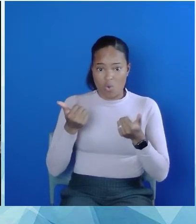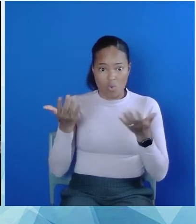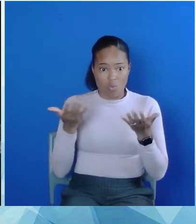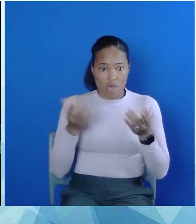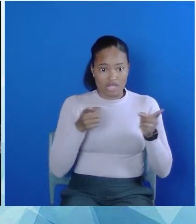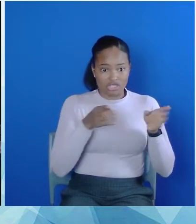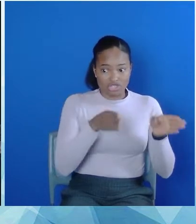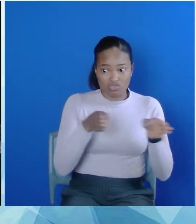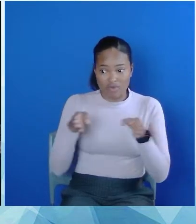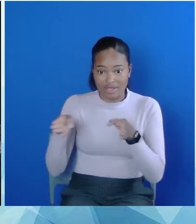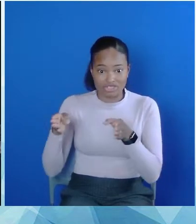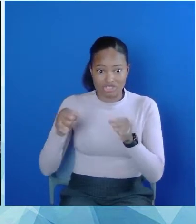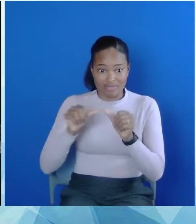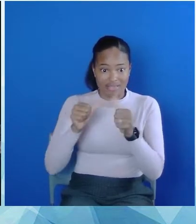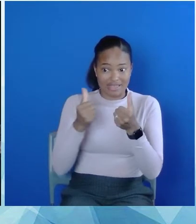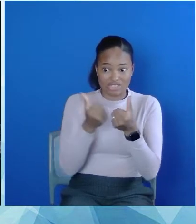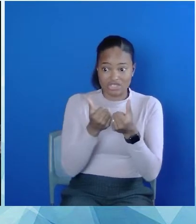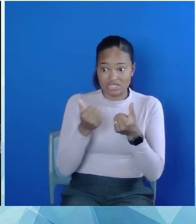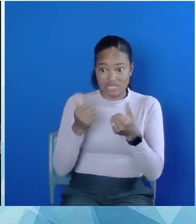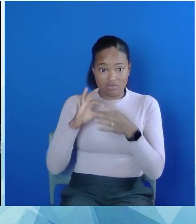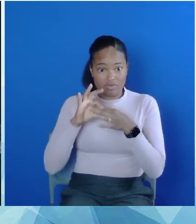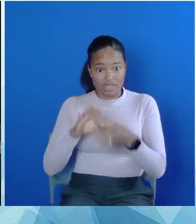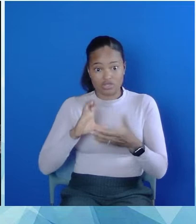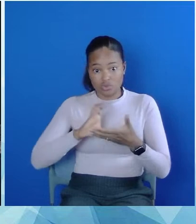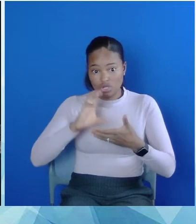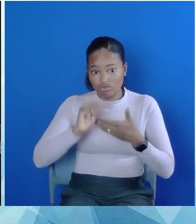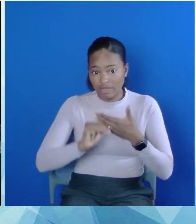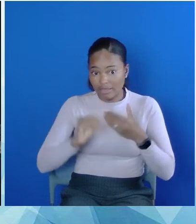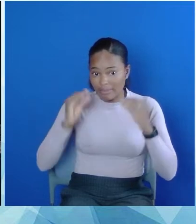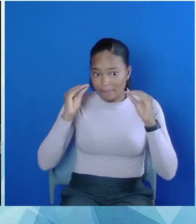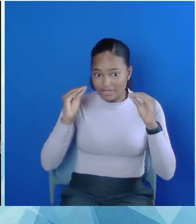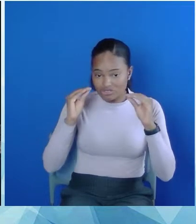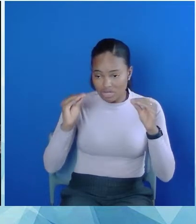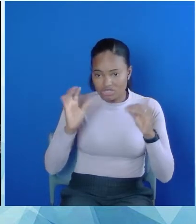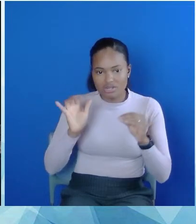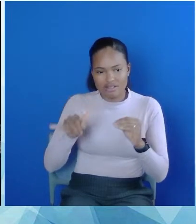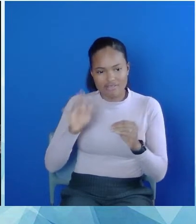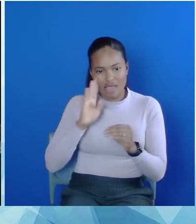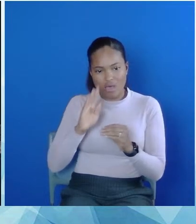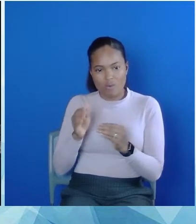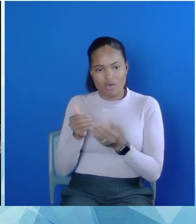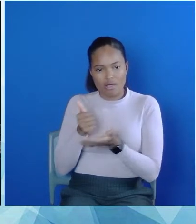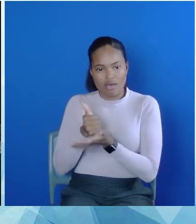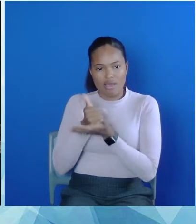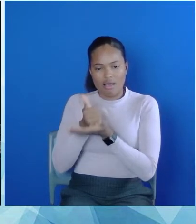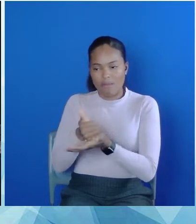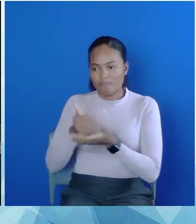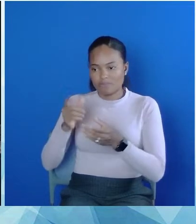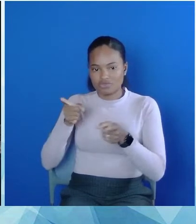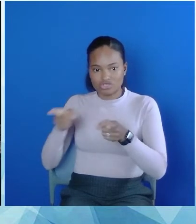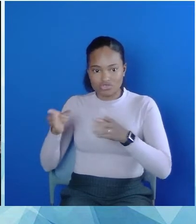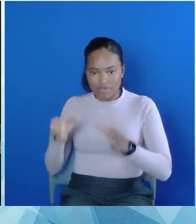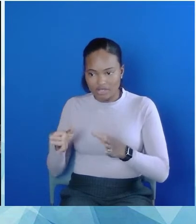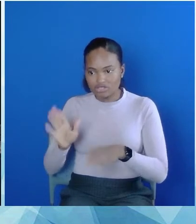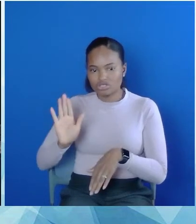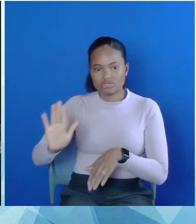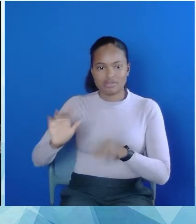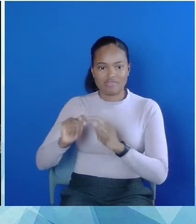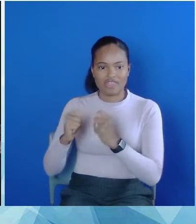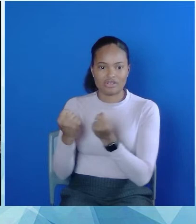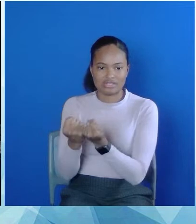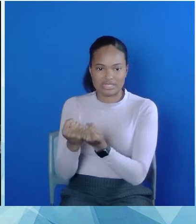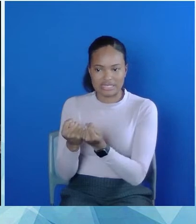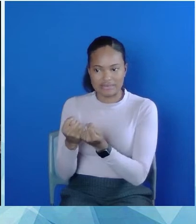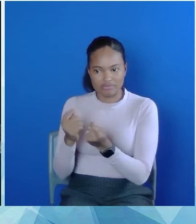curriculum and instruction. That will also help the directors and help with their teams as well as far as